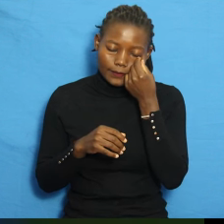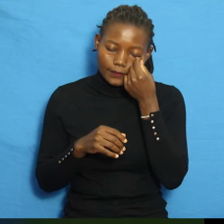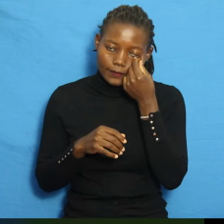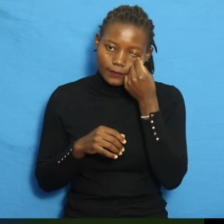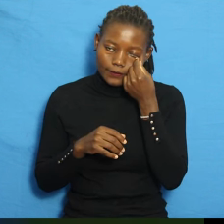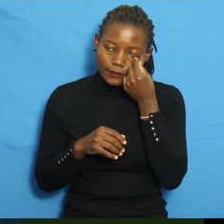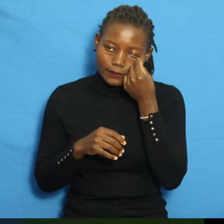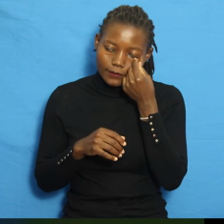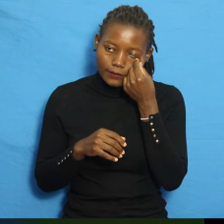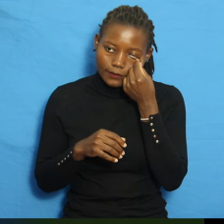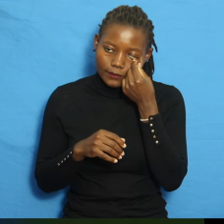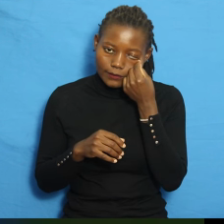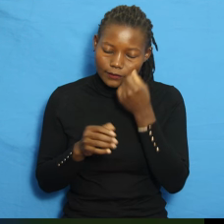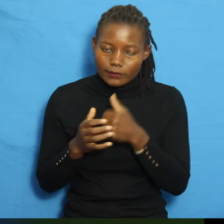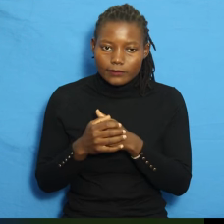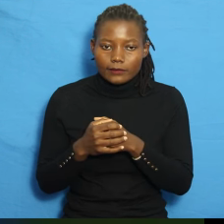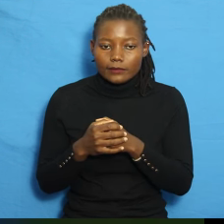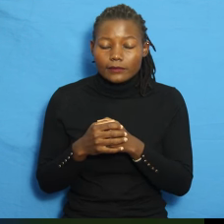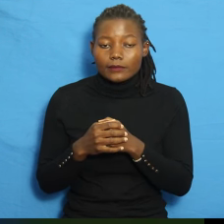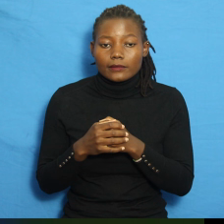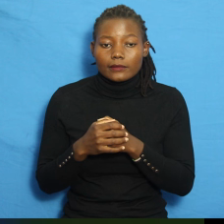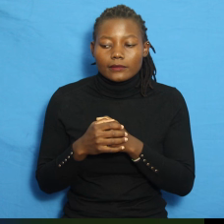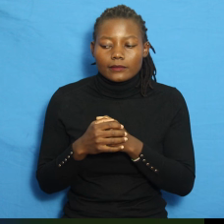some echo. So I don't know if